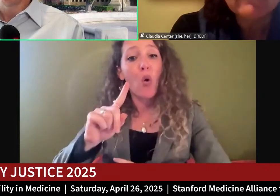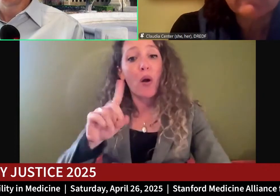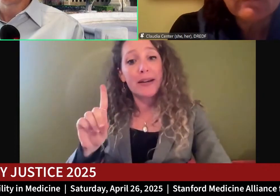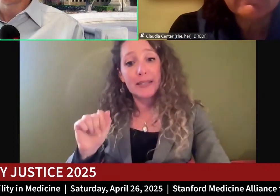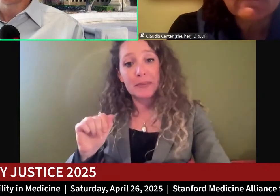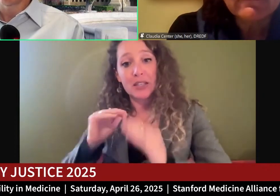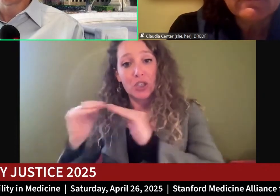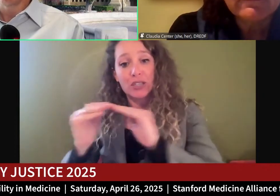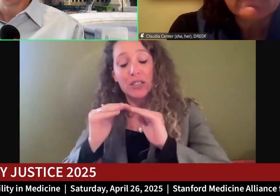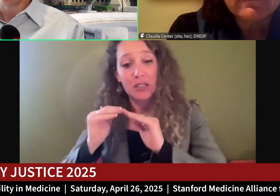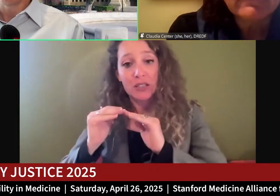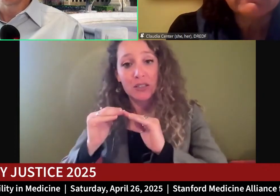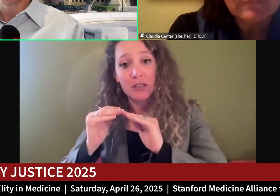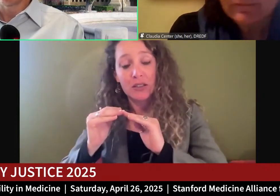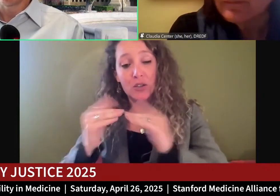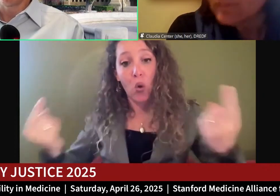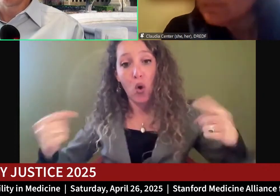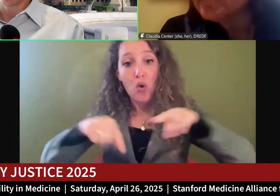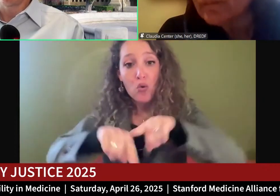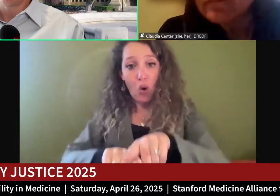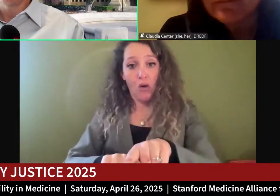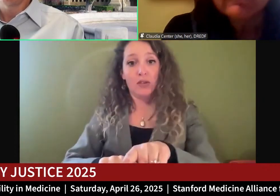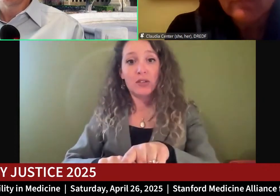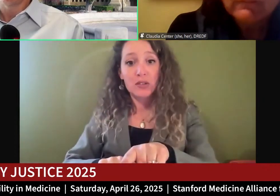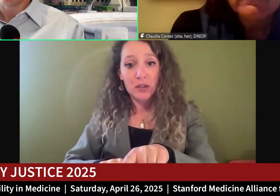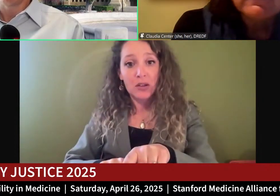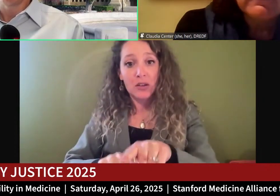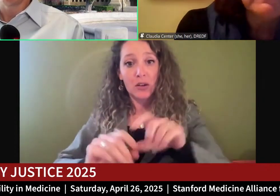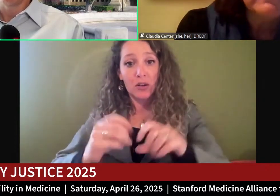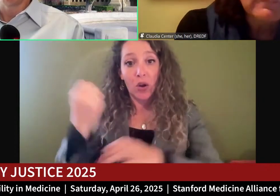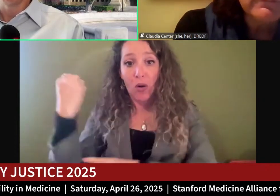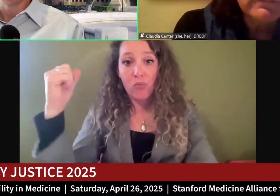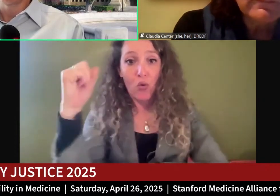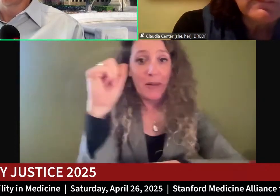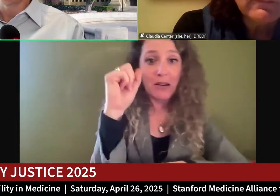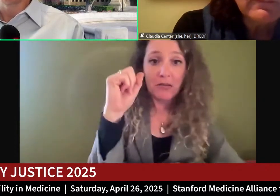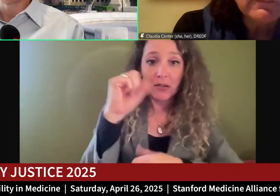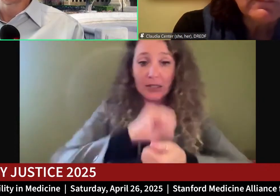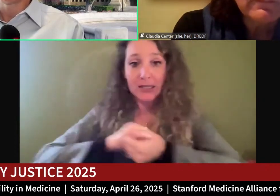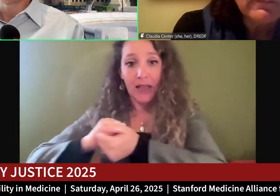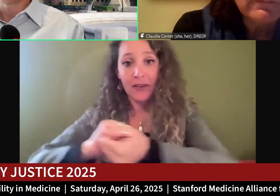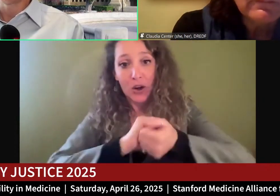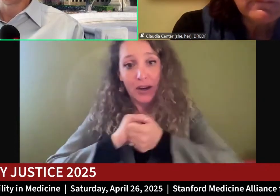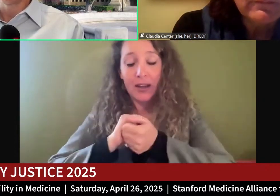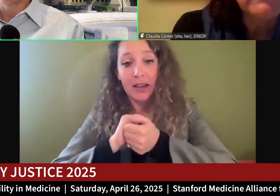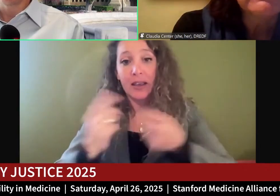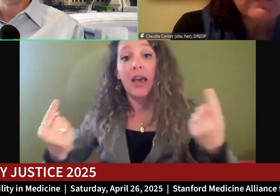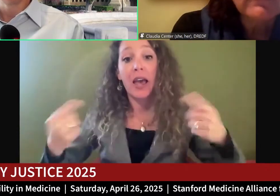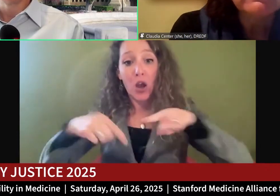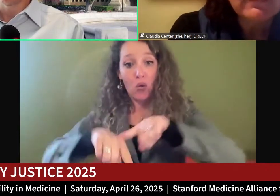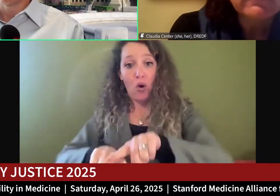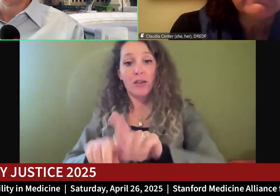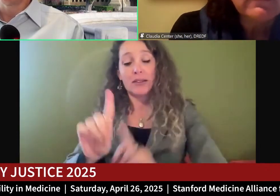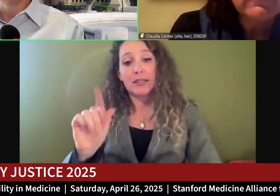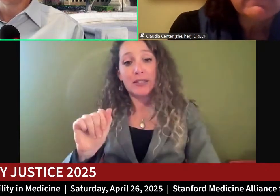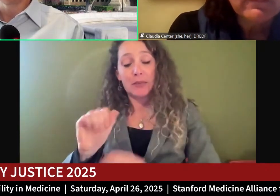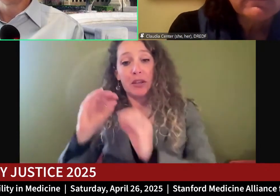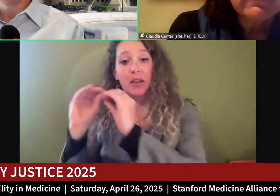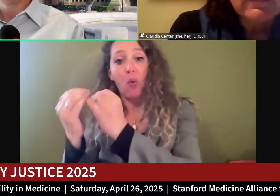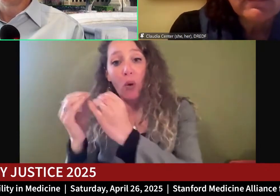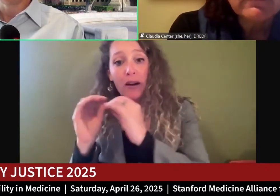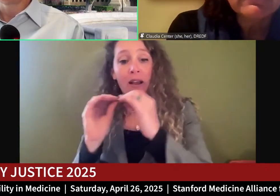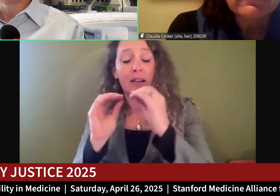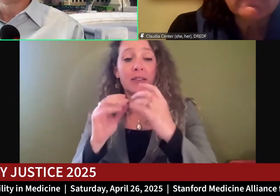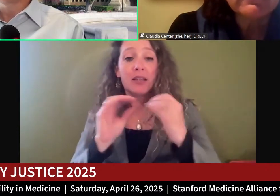10, one is cross-movement solidarity, and the other is cross-disability